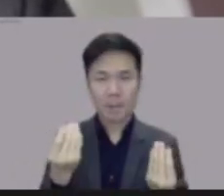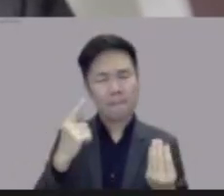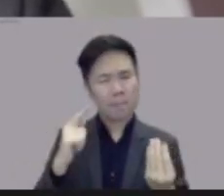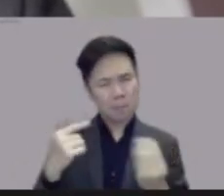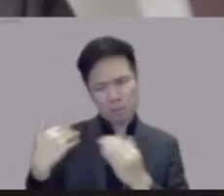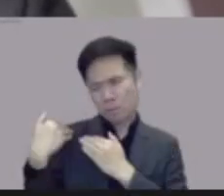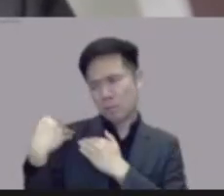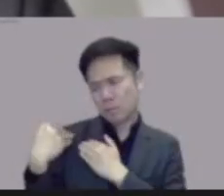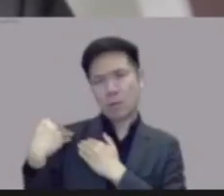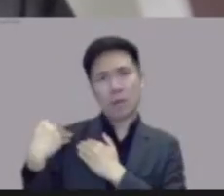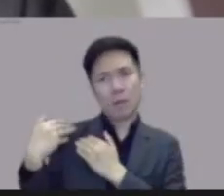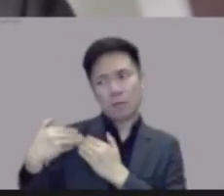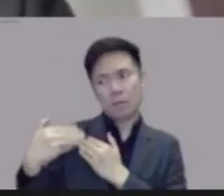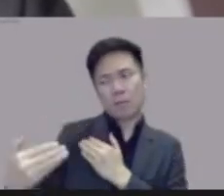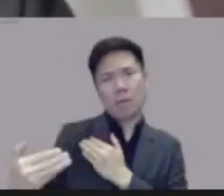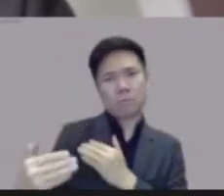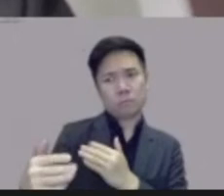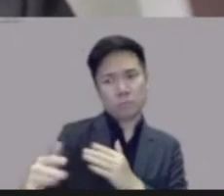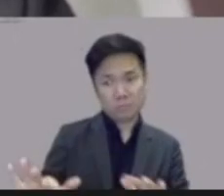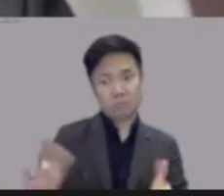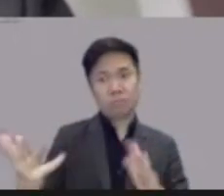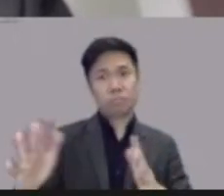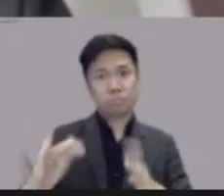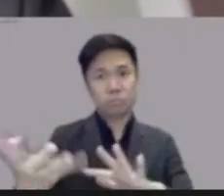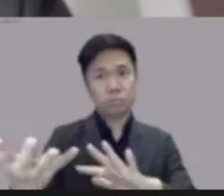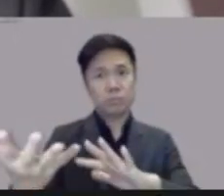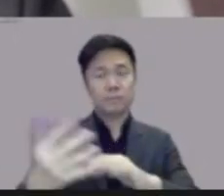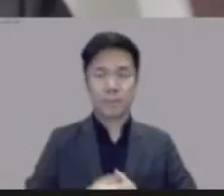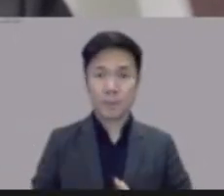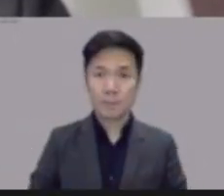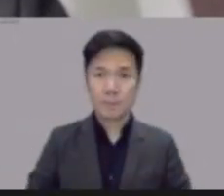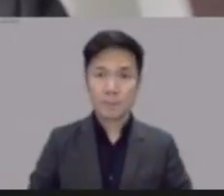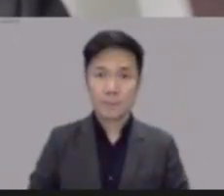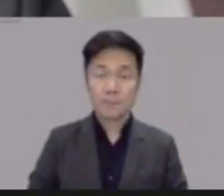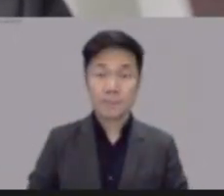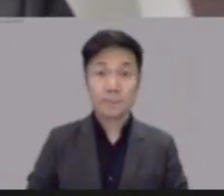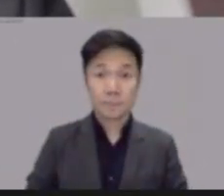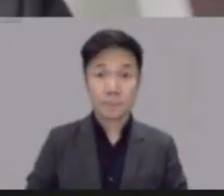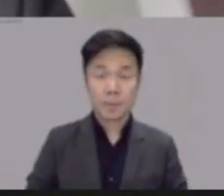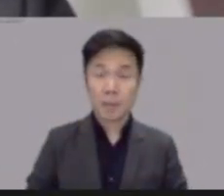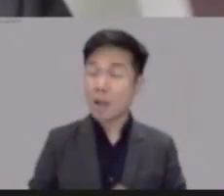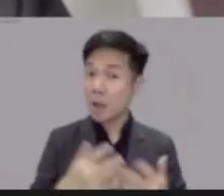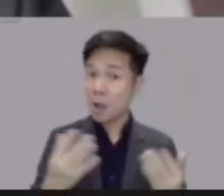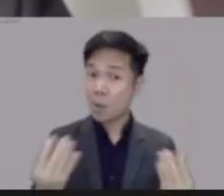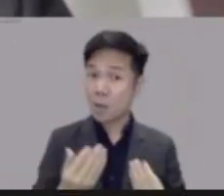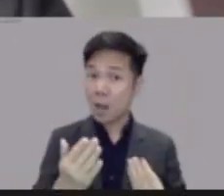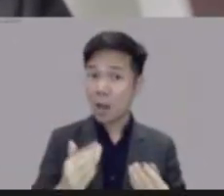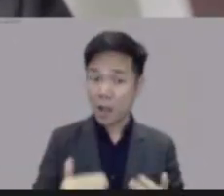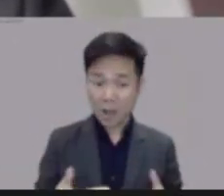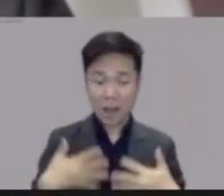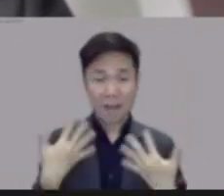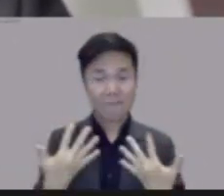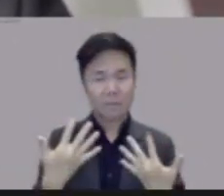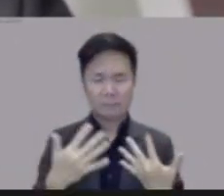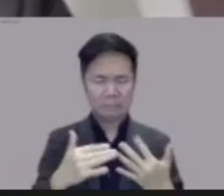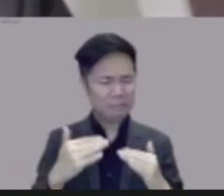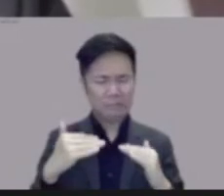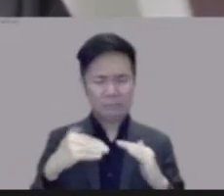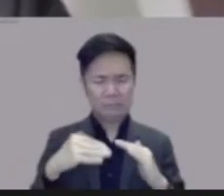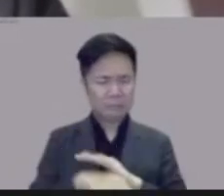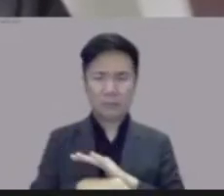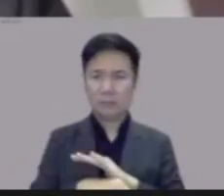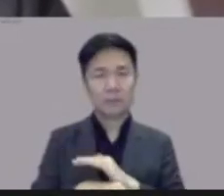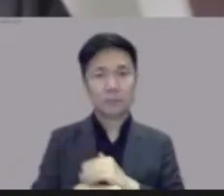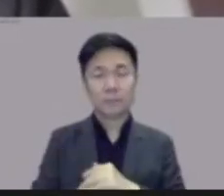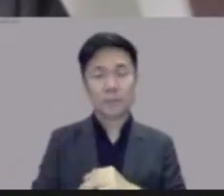quality and be forced to migrate to deal with the climate-related challenges and we are the ones who will live